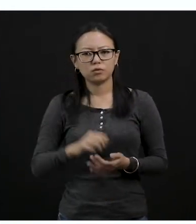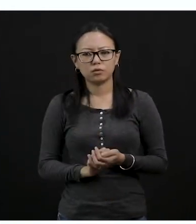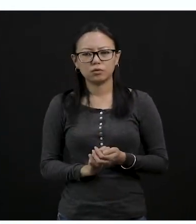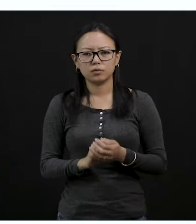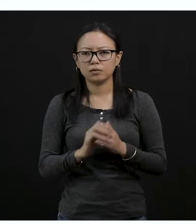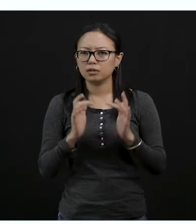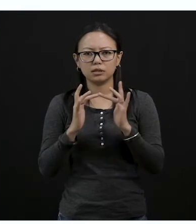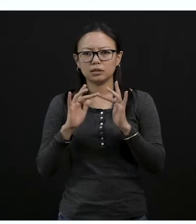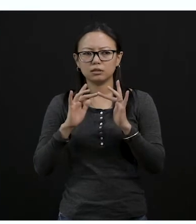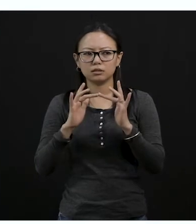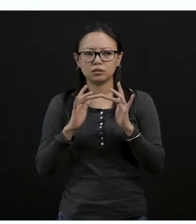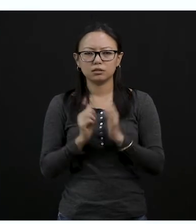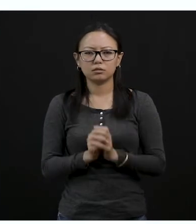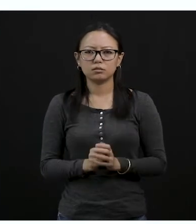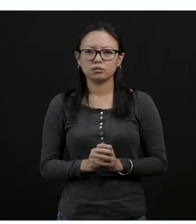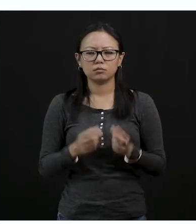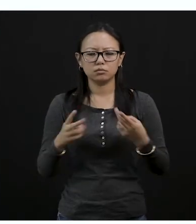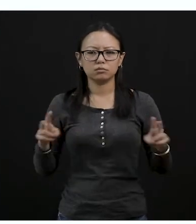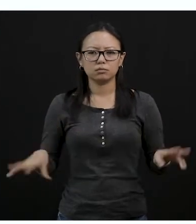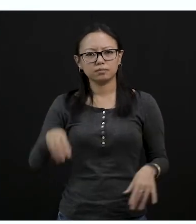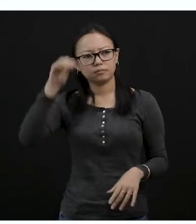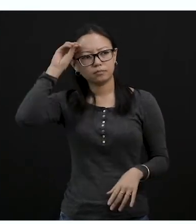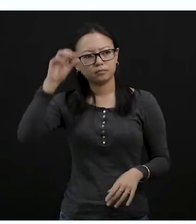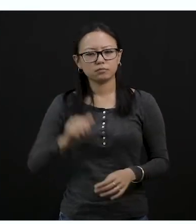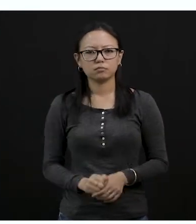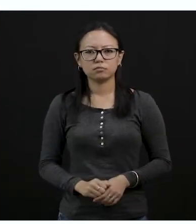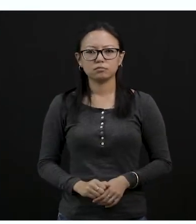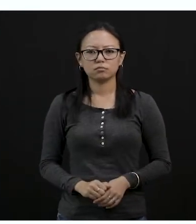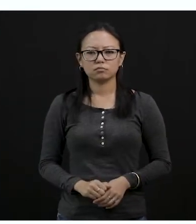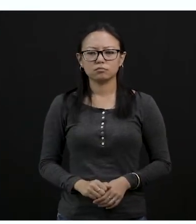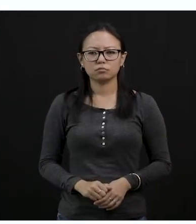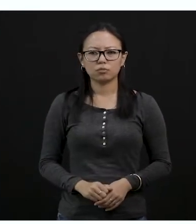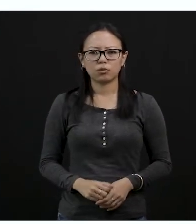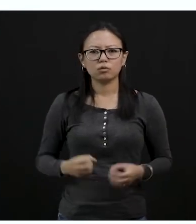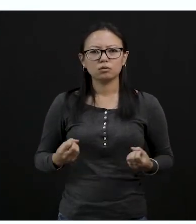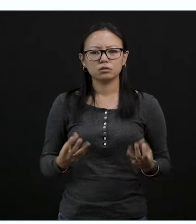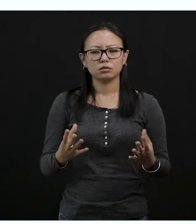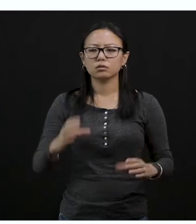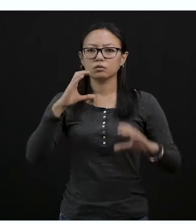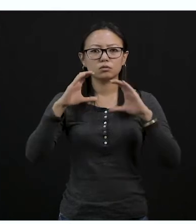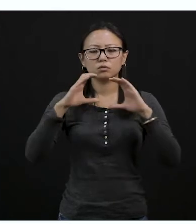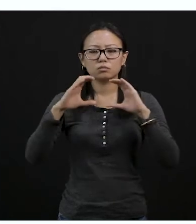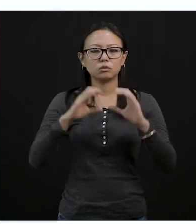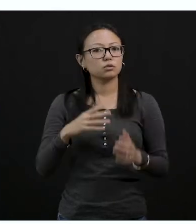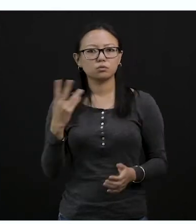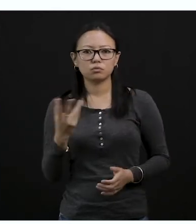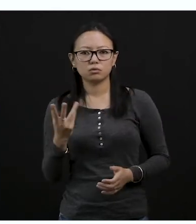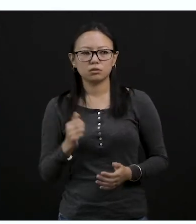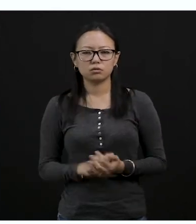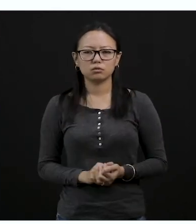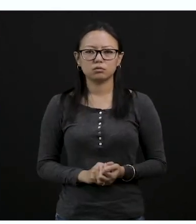to begin with, let me explain to you what is a communication. Communication